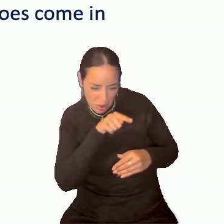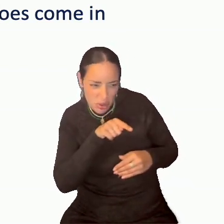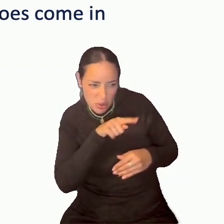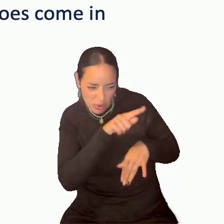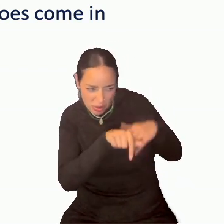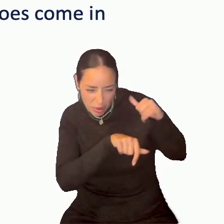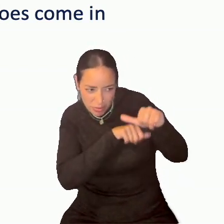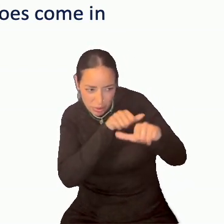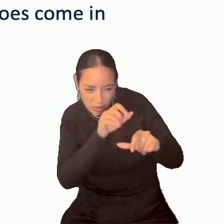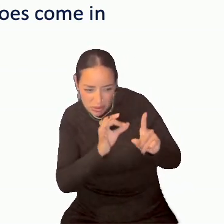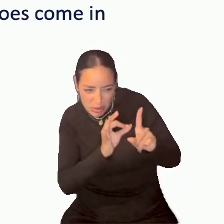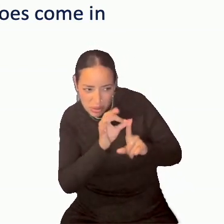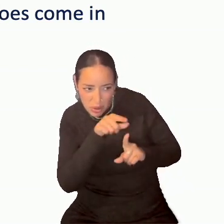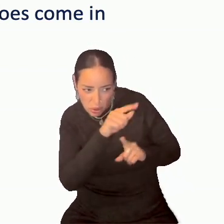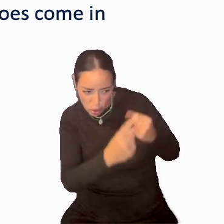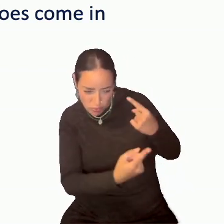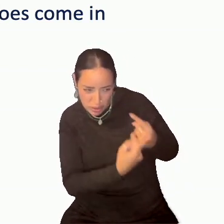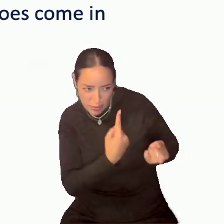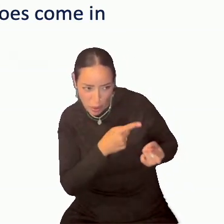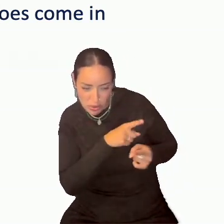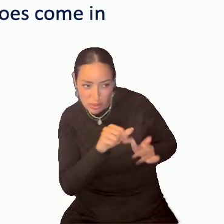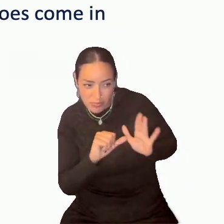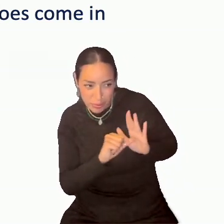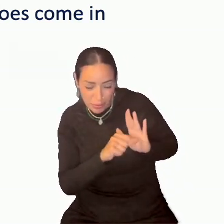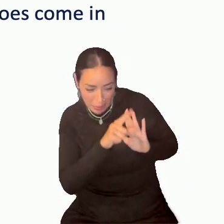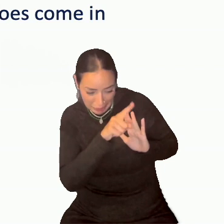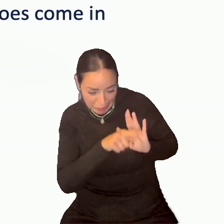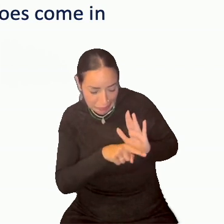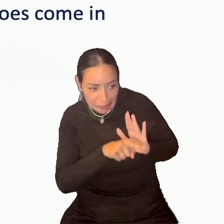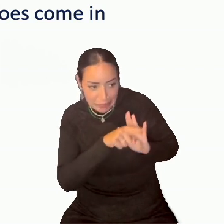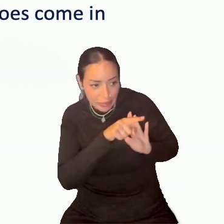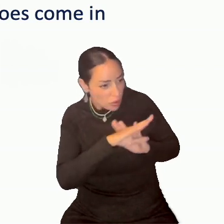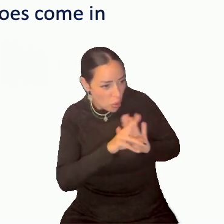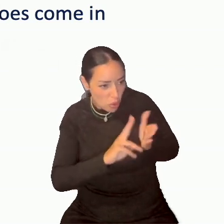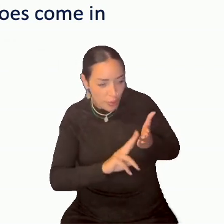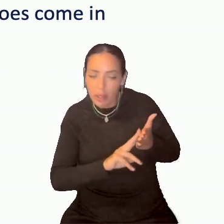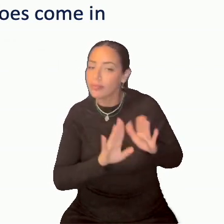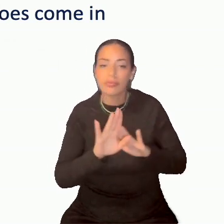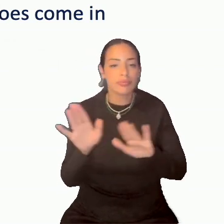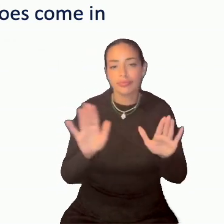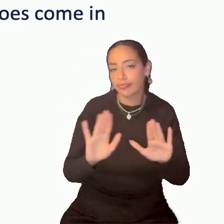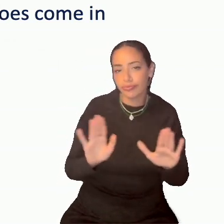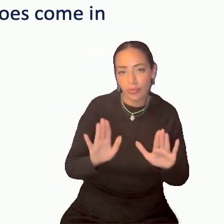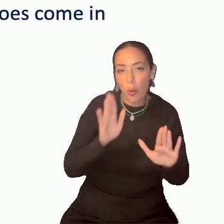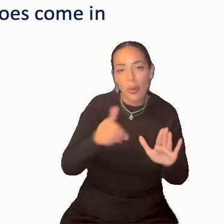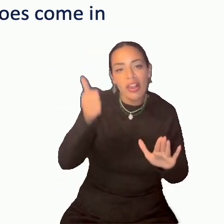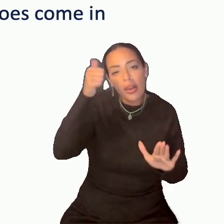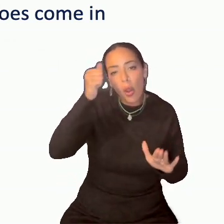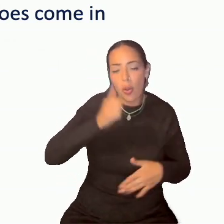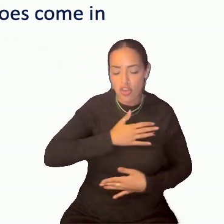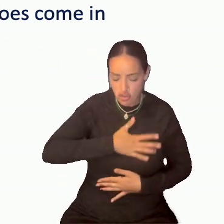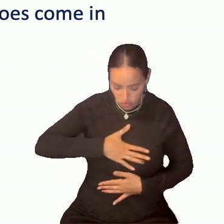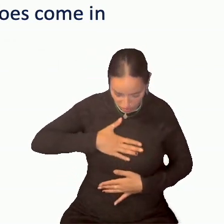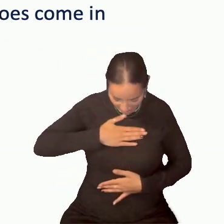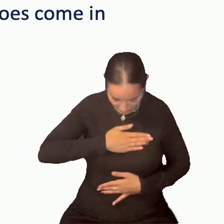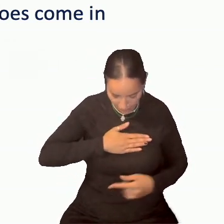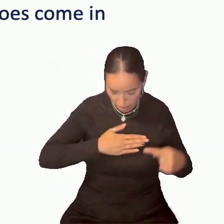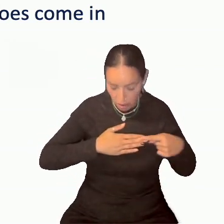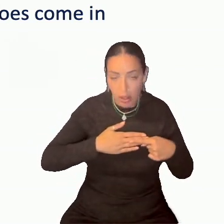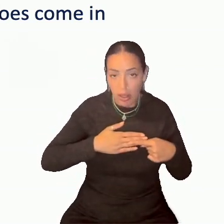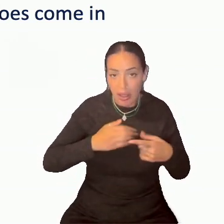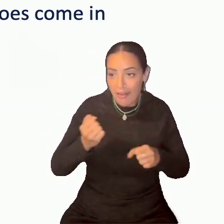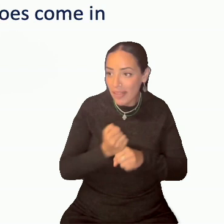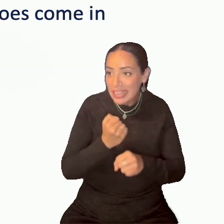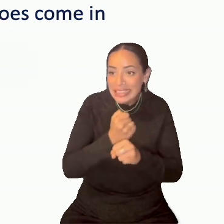their responses are problematic or not normal. We now know that grief is not something to be fixed or resolved, but an